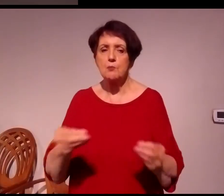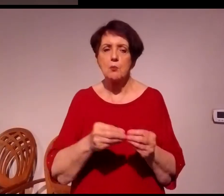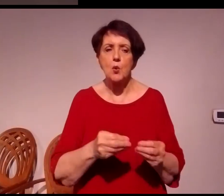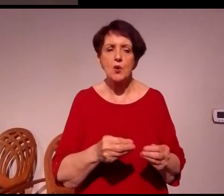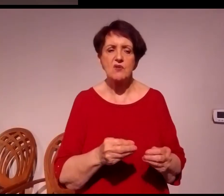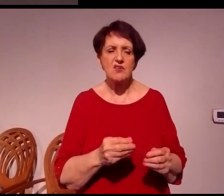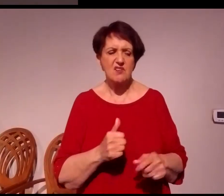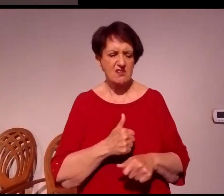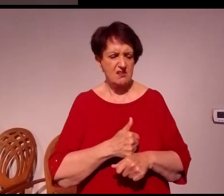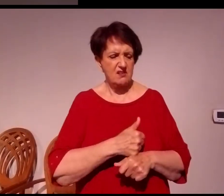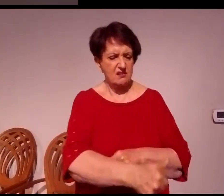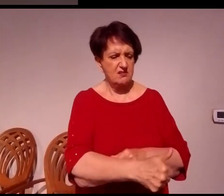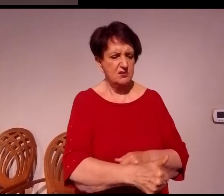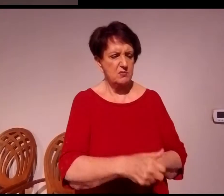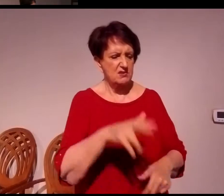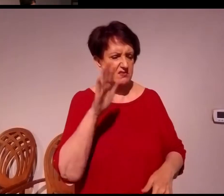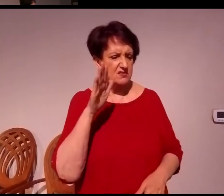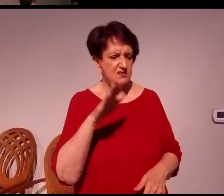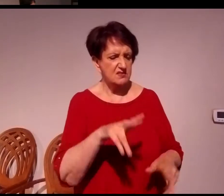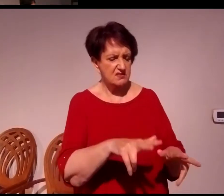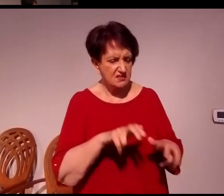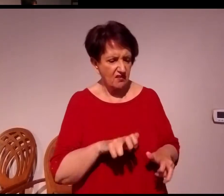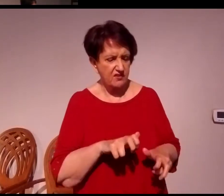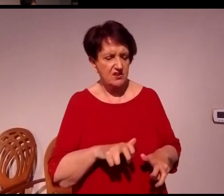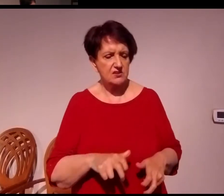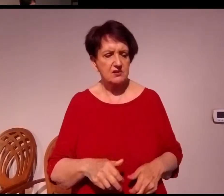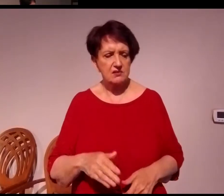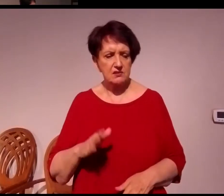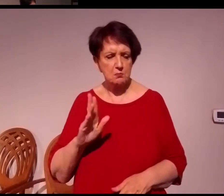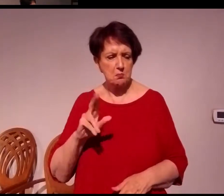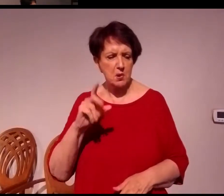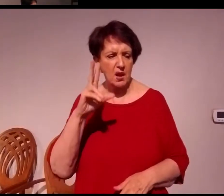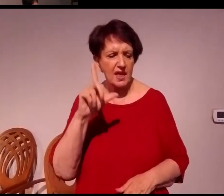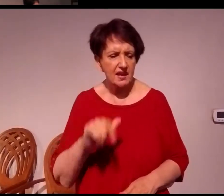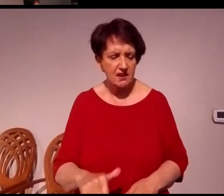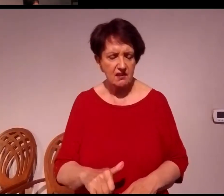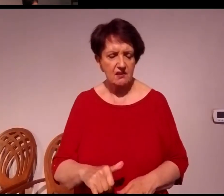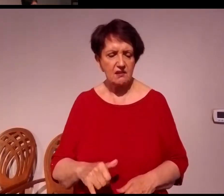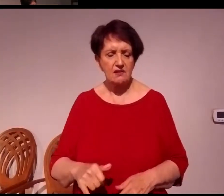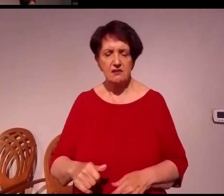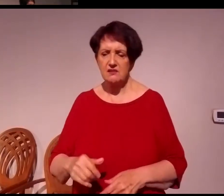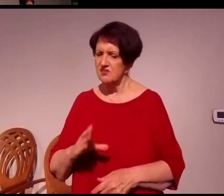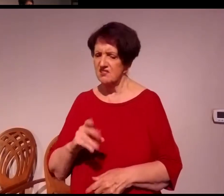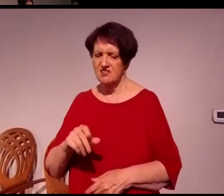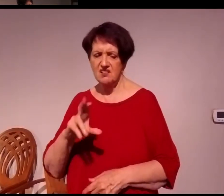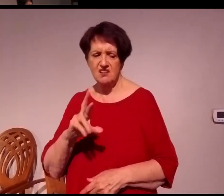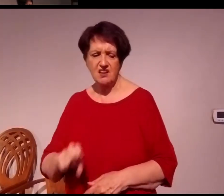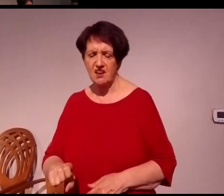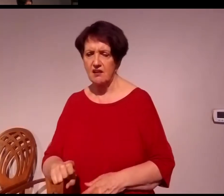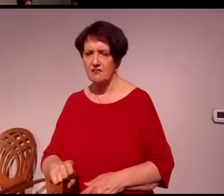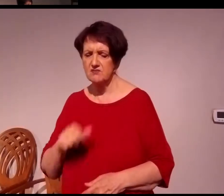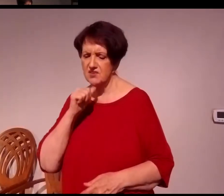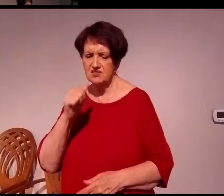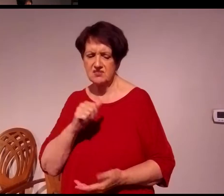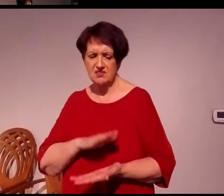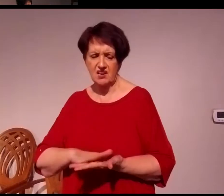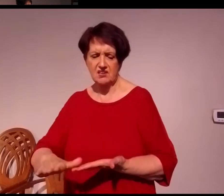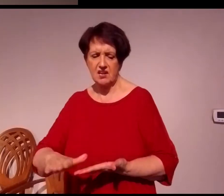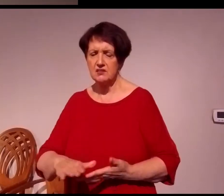being selfish, a bully, uncaring, and just straightforwardly not nice.